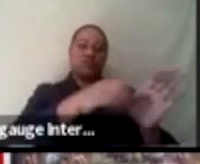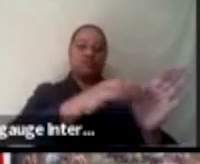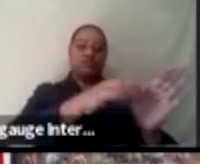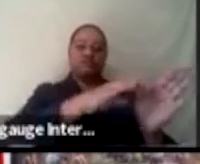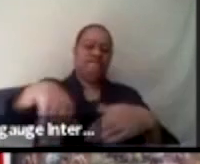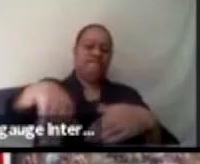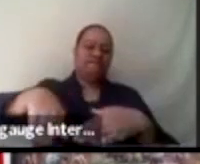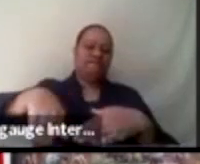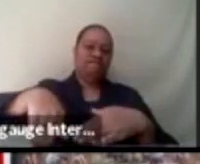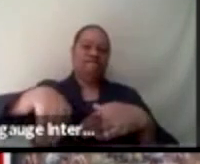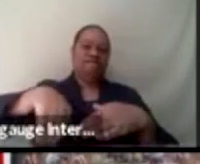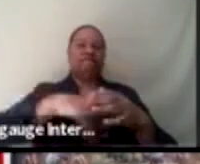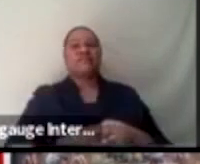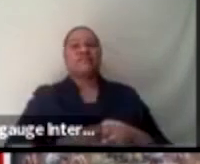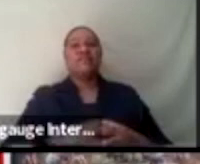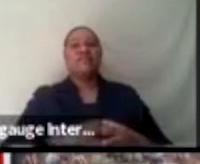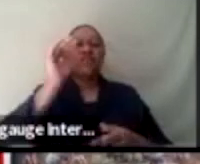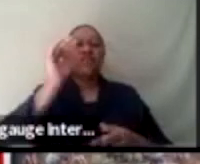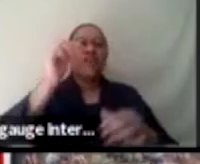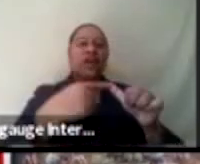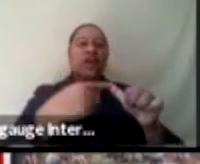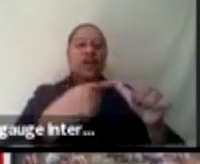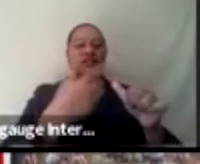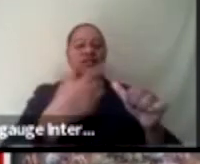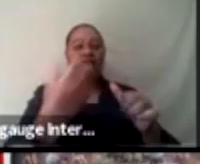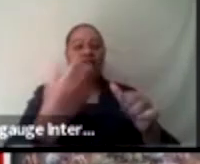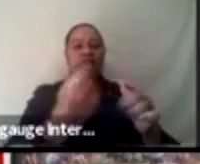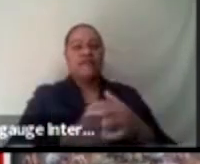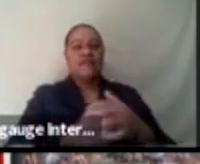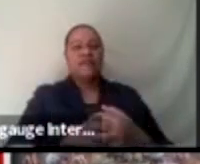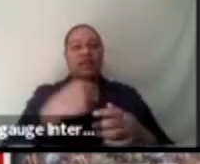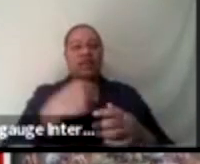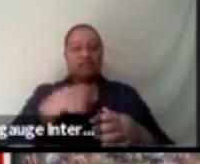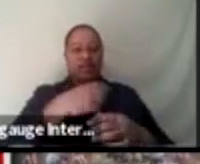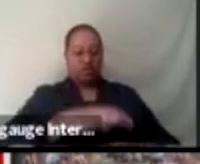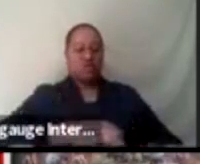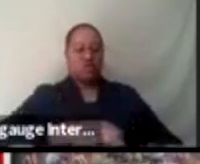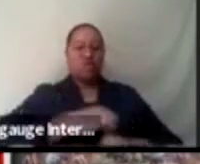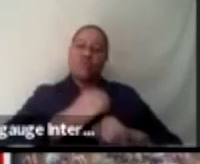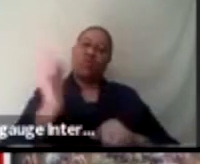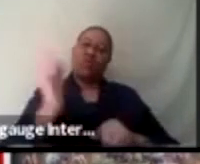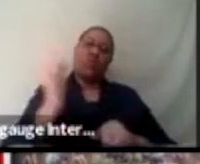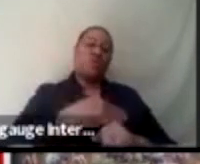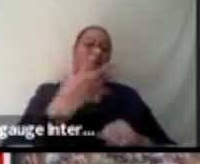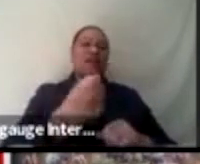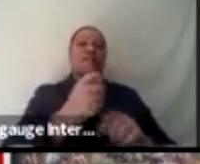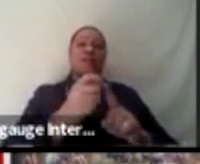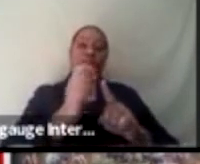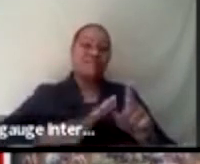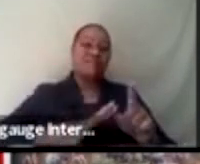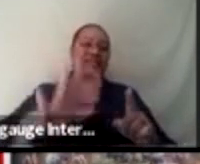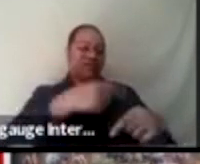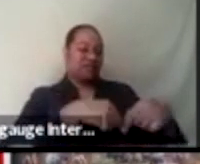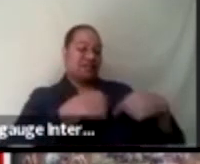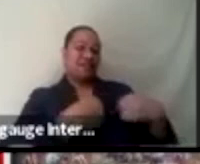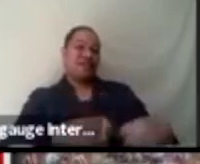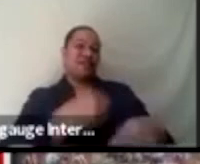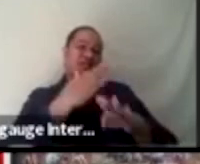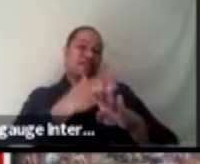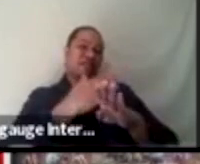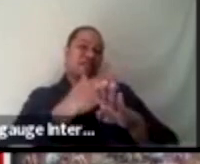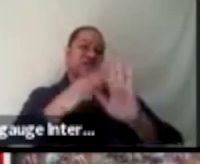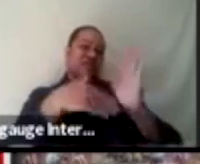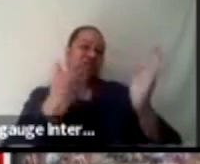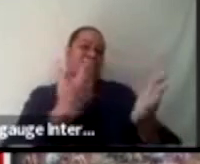The future is uncertain, but I'm confident that we all have our blue Pacific at heart, and together we